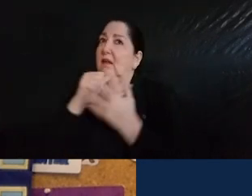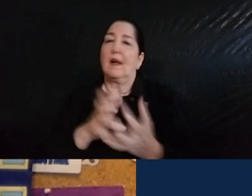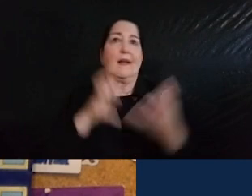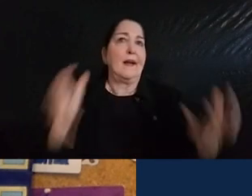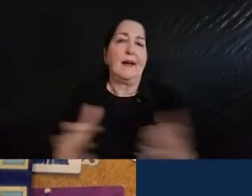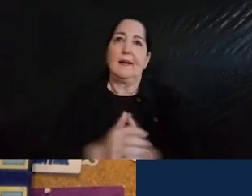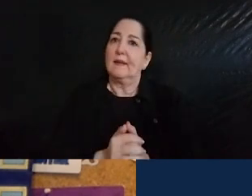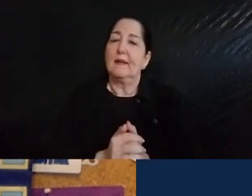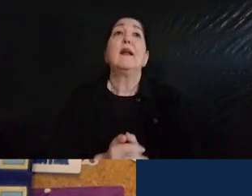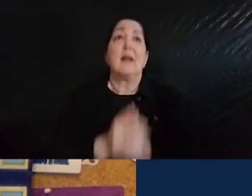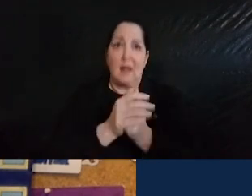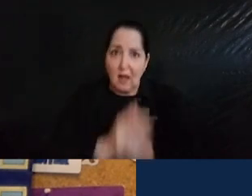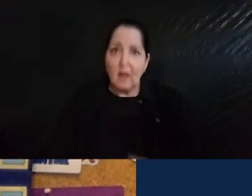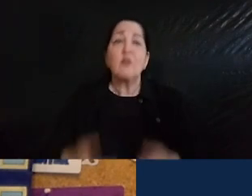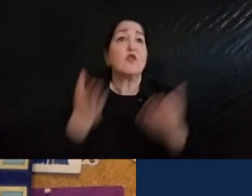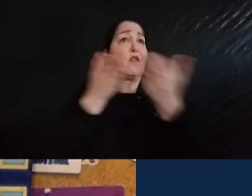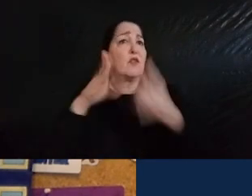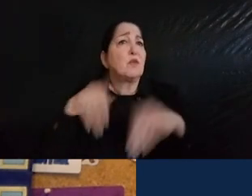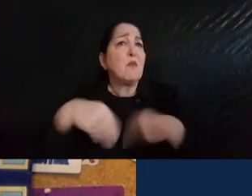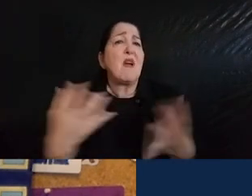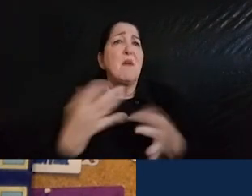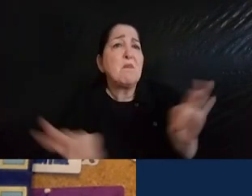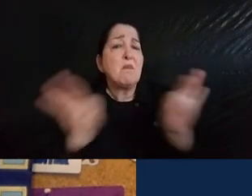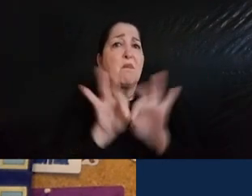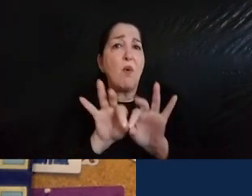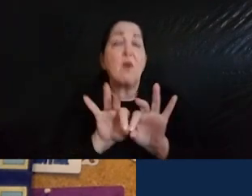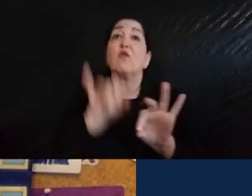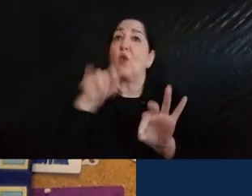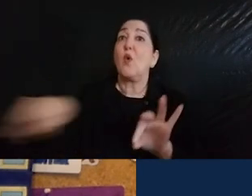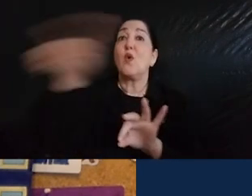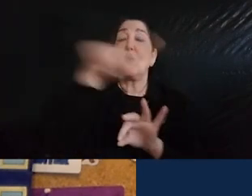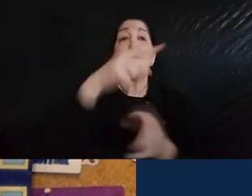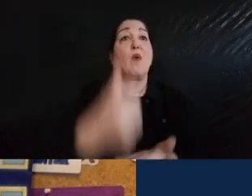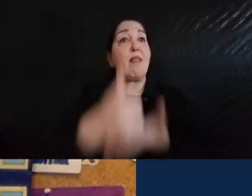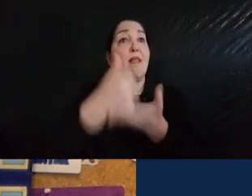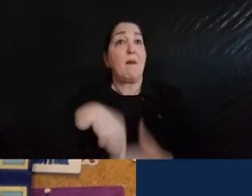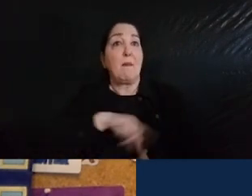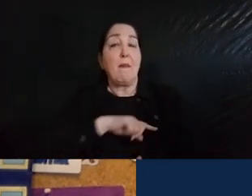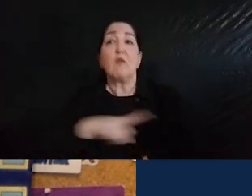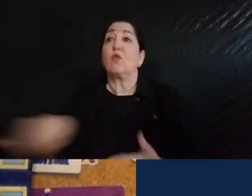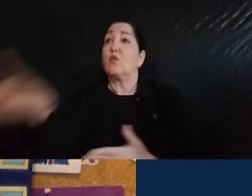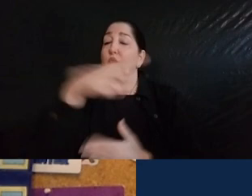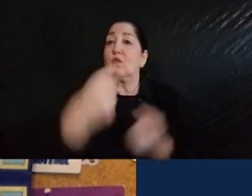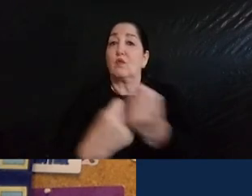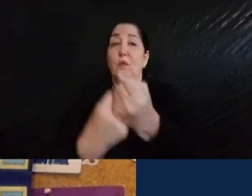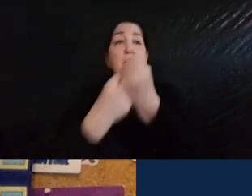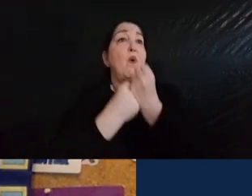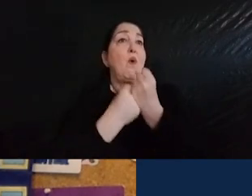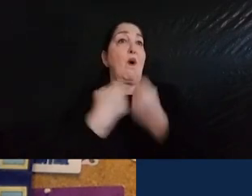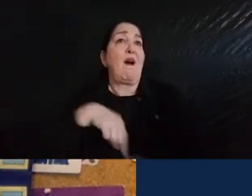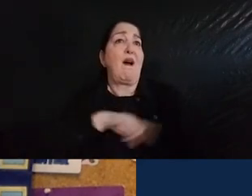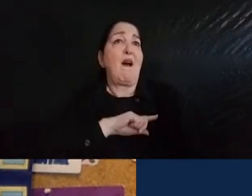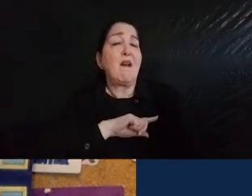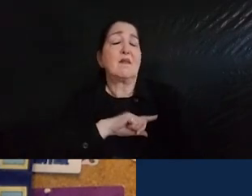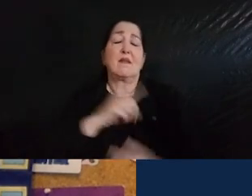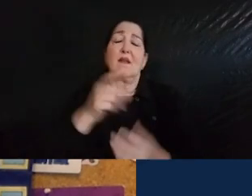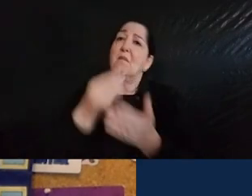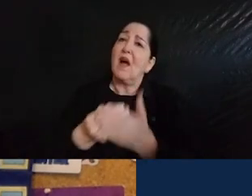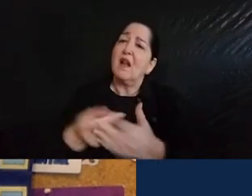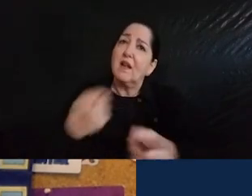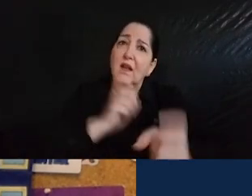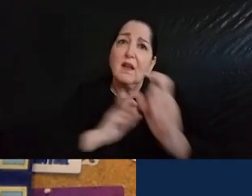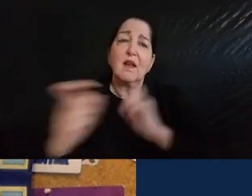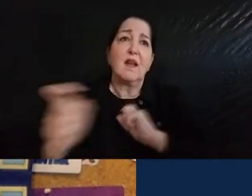these urgent services. So that's where you come in. CHC can only do all of this